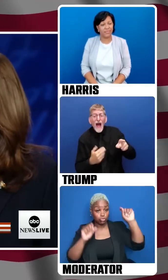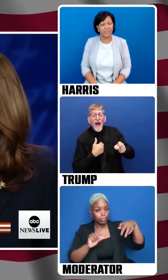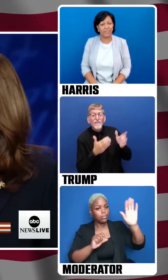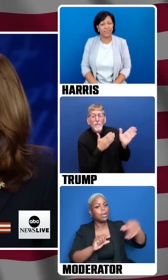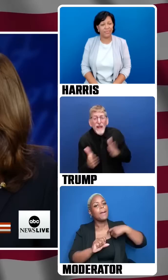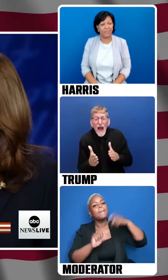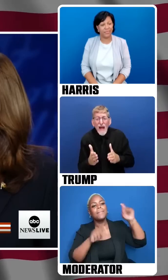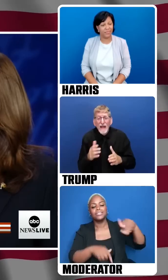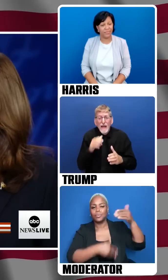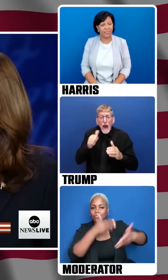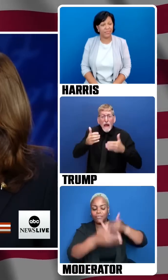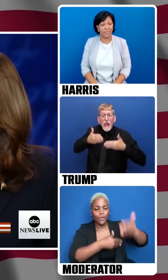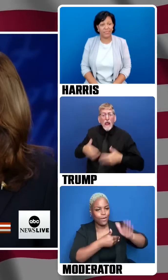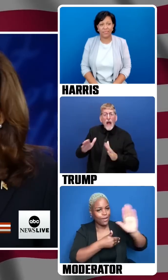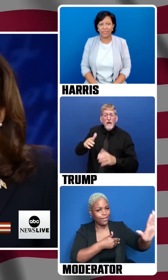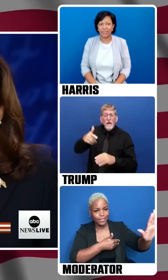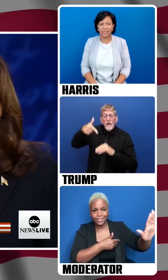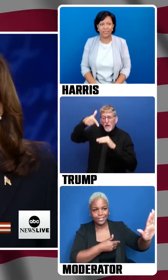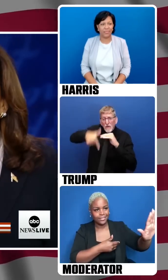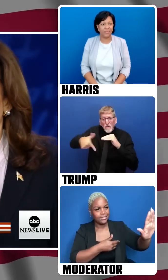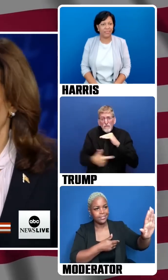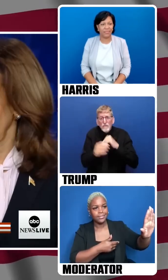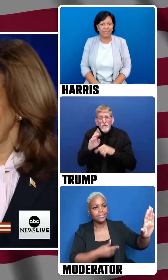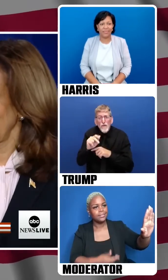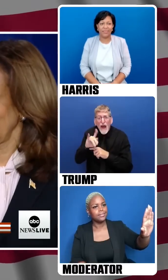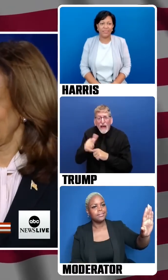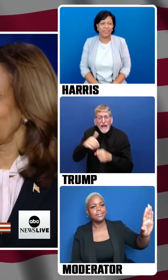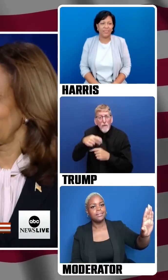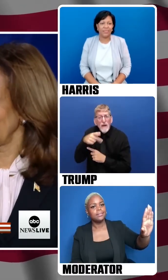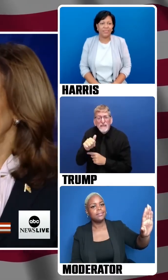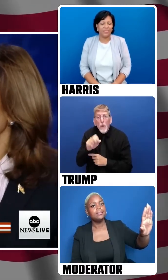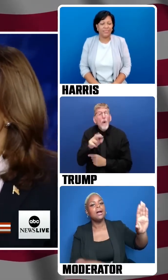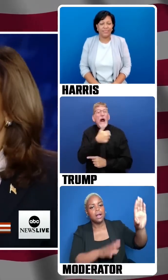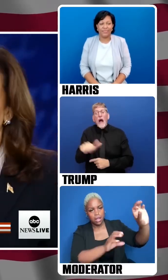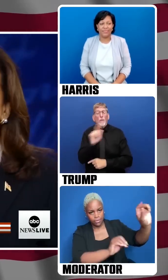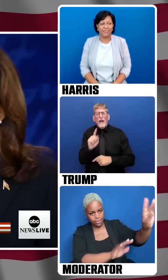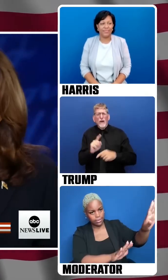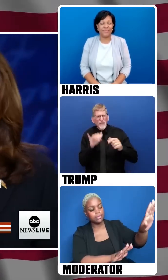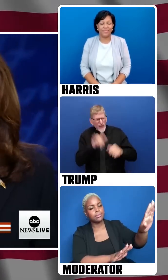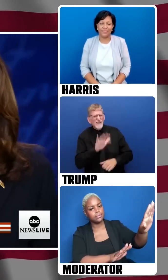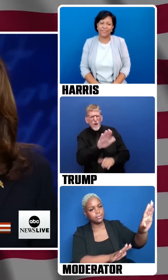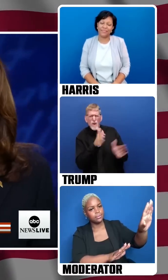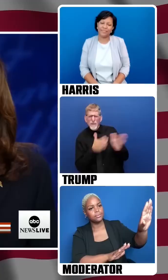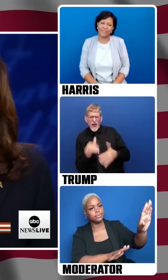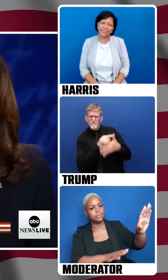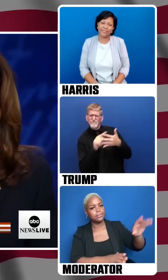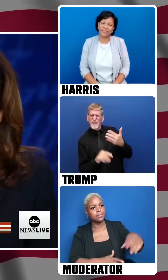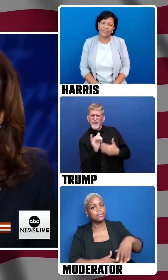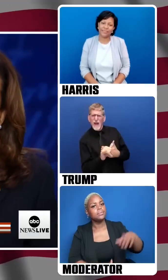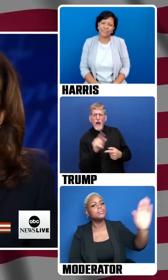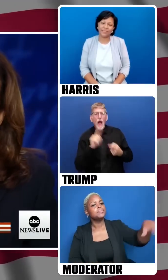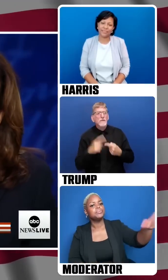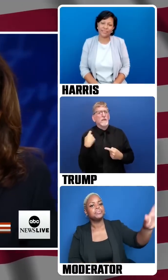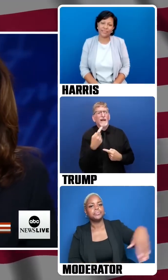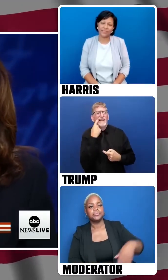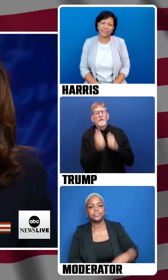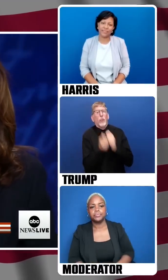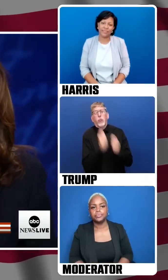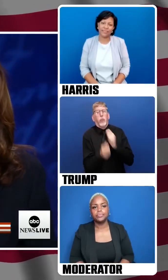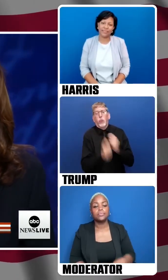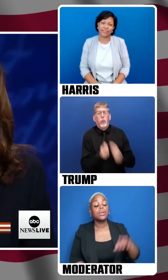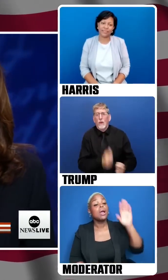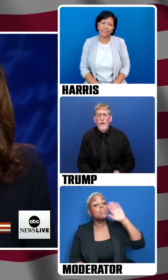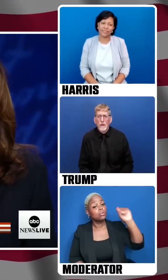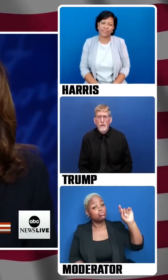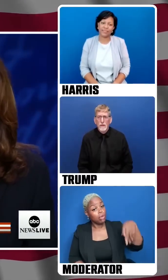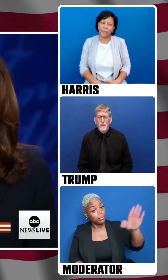issues. fracking in Pennsylvania or anywhere else. Okay. Thank you, That's Mr. what her President. plan is until just recently. I just need Lindsay, to go ahead. respond President because Trump, the President former Trump. president has